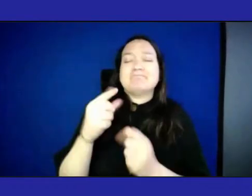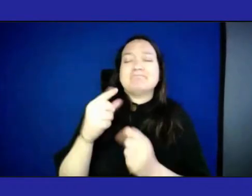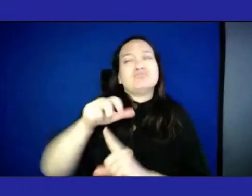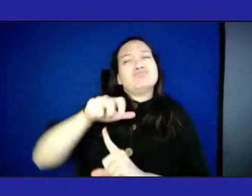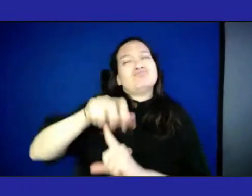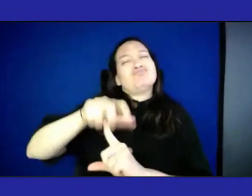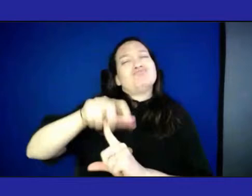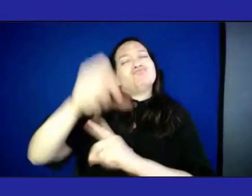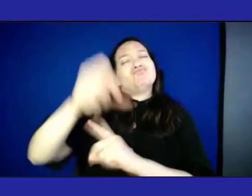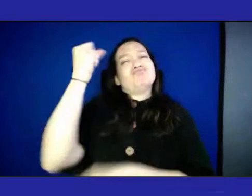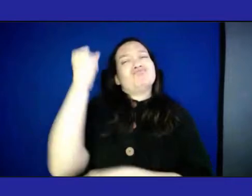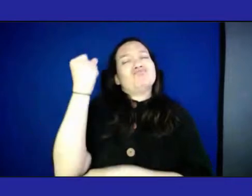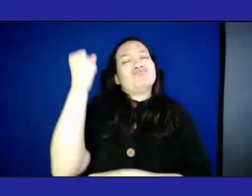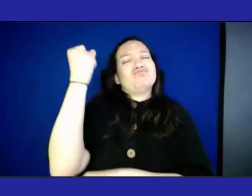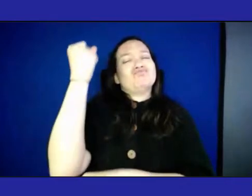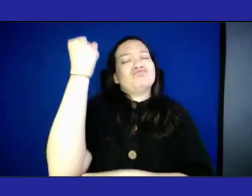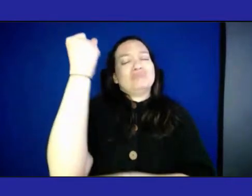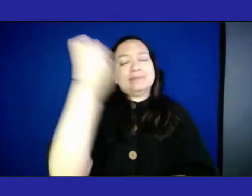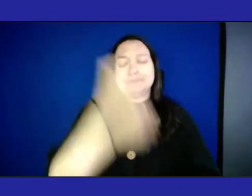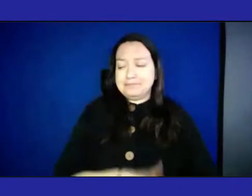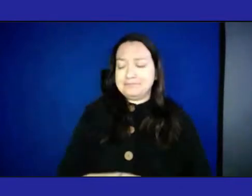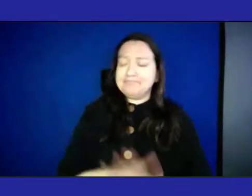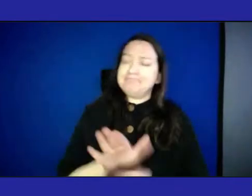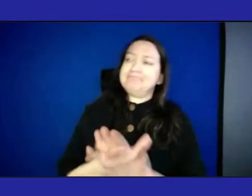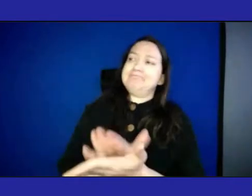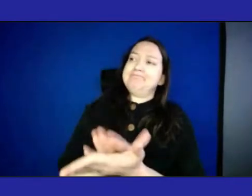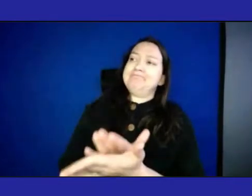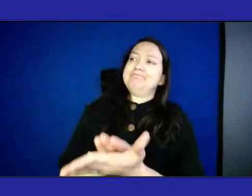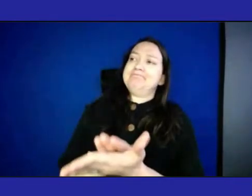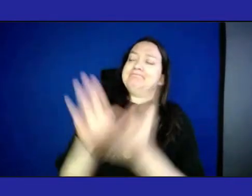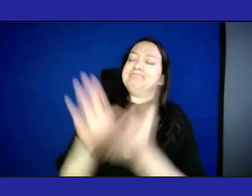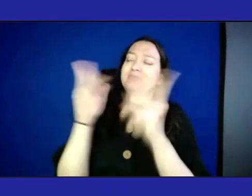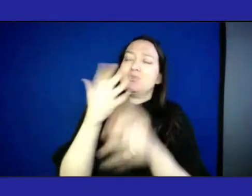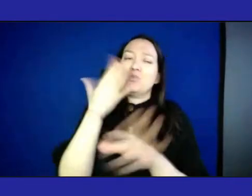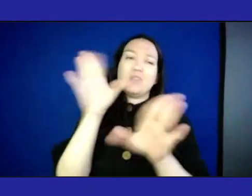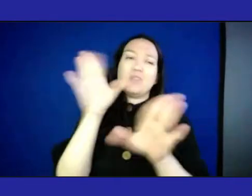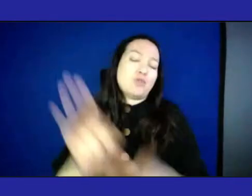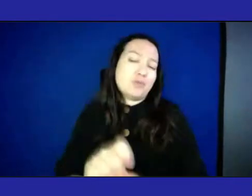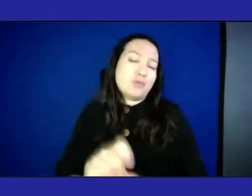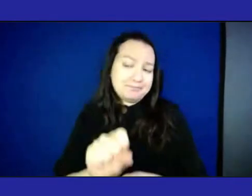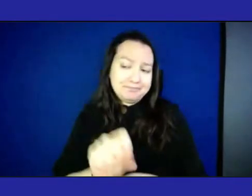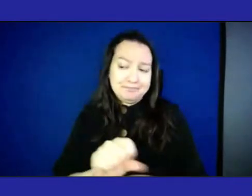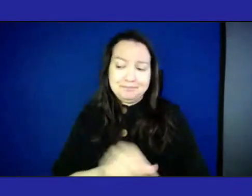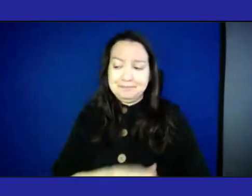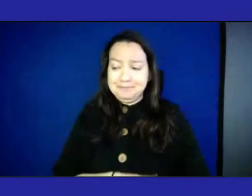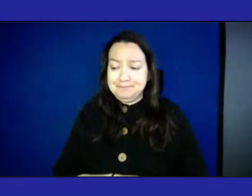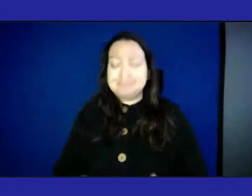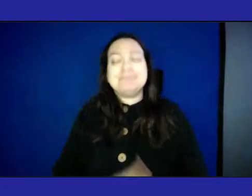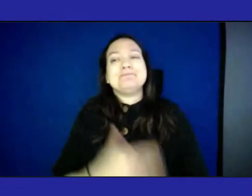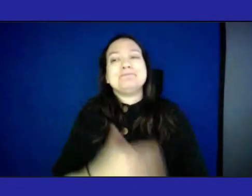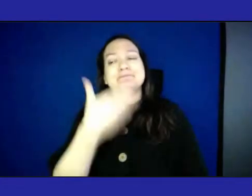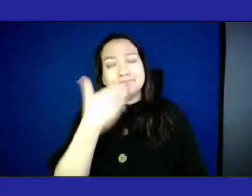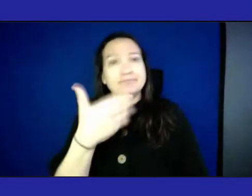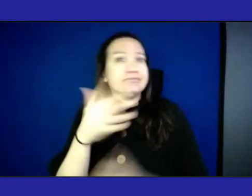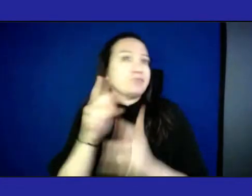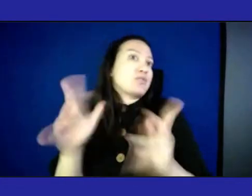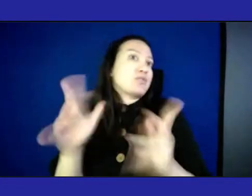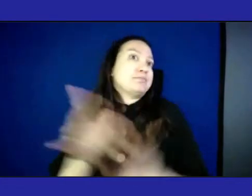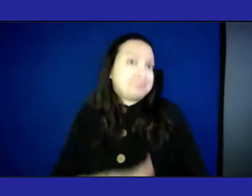I kudos. I mean, just tremendous work, and I appreciate so much.